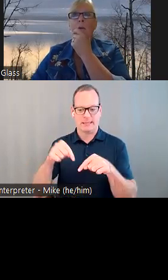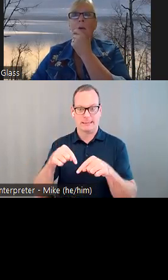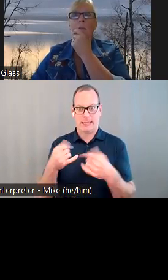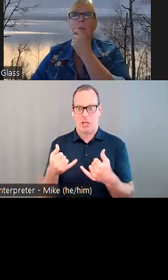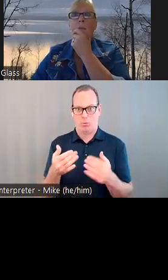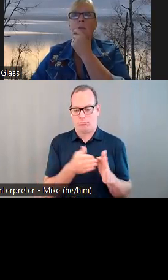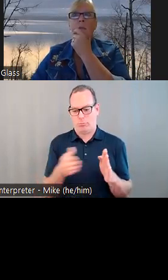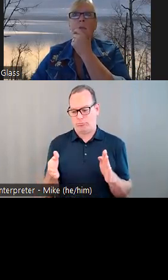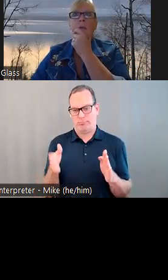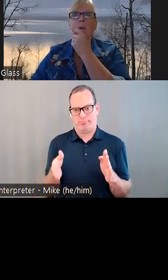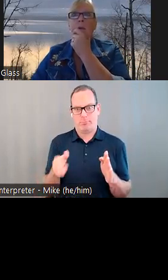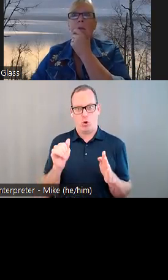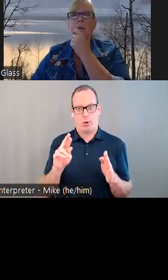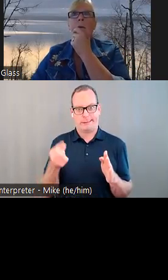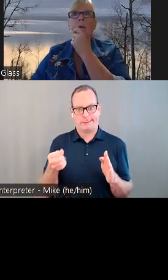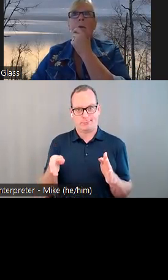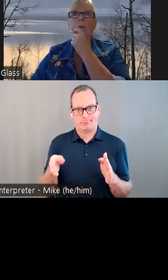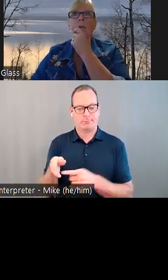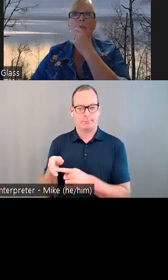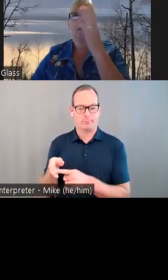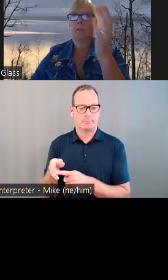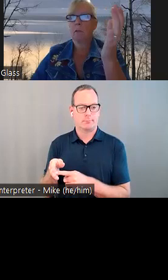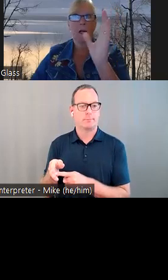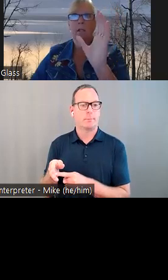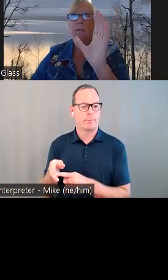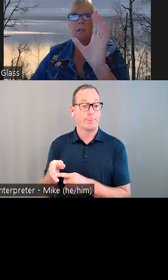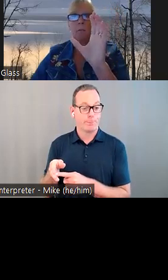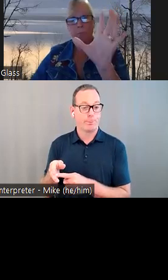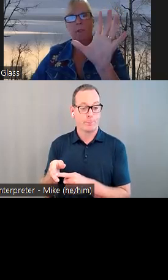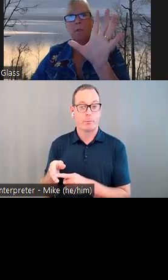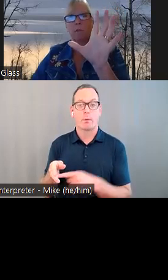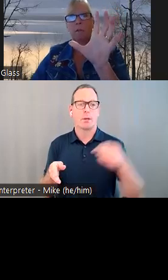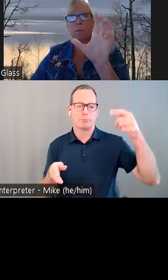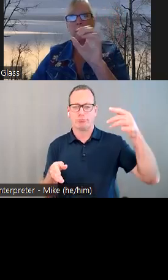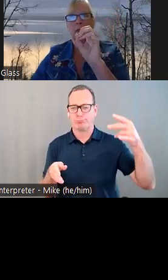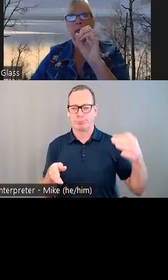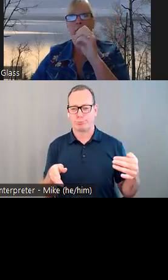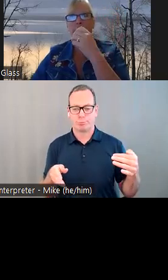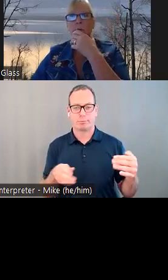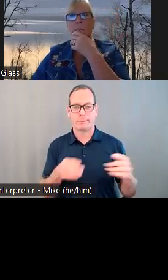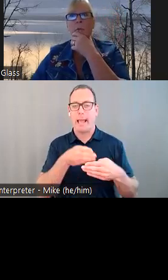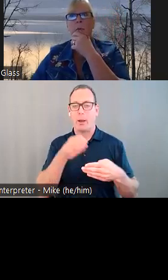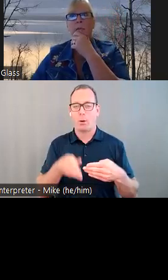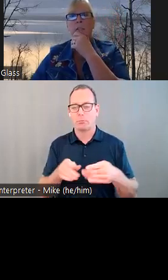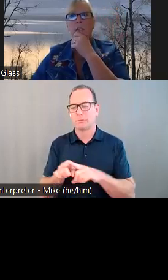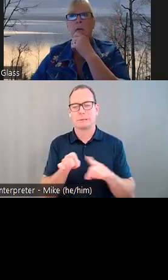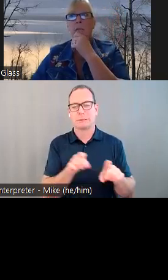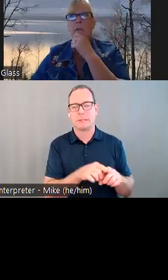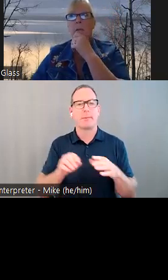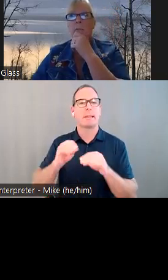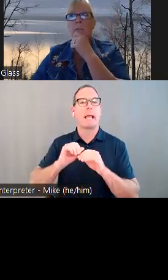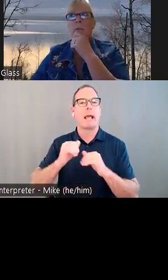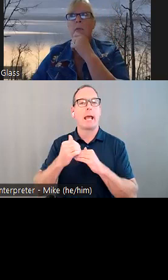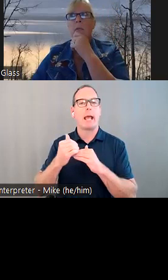The outcomes also very exactly the same or pretty much the same as what's on the exit form and what we have to check off